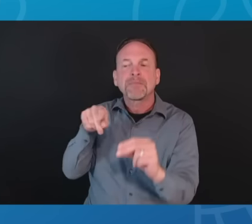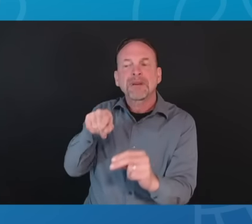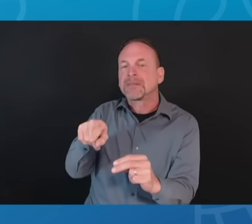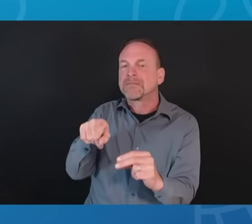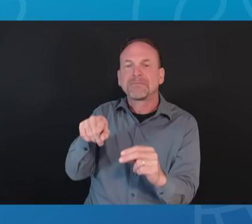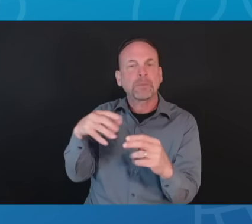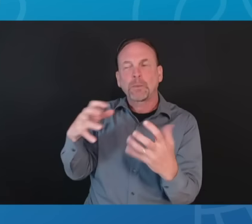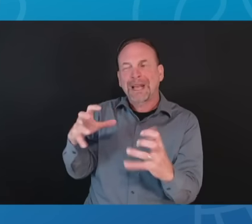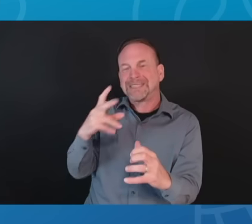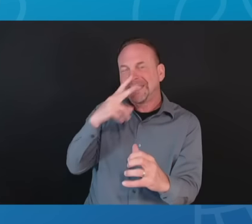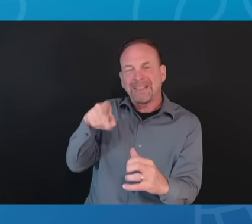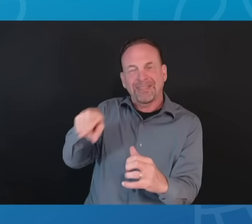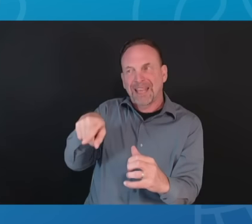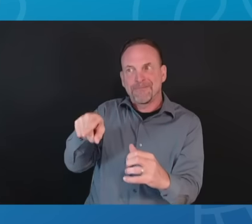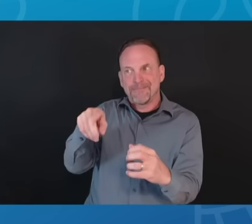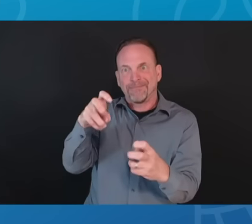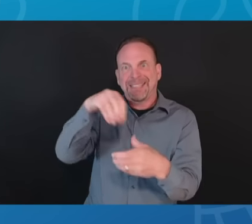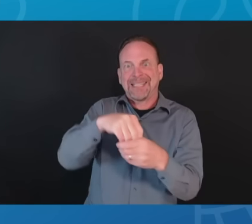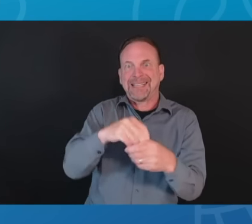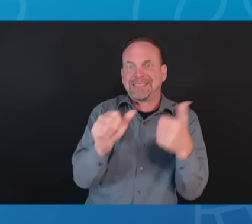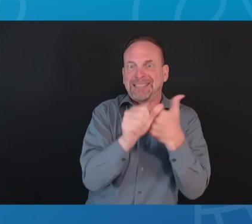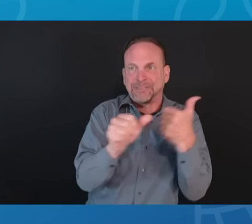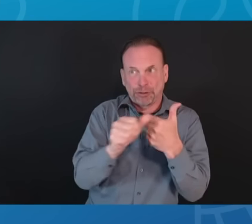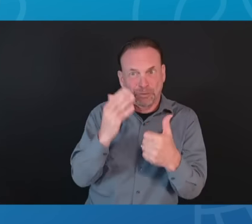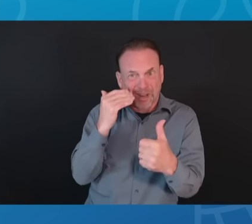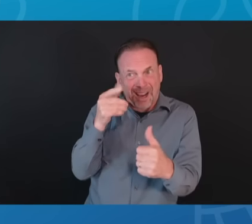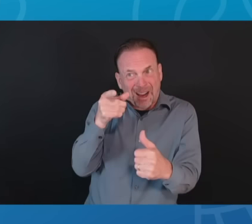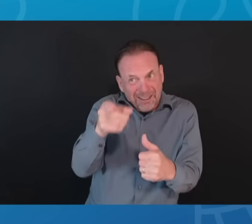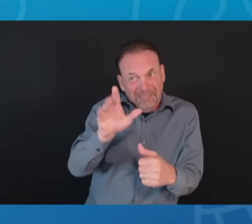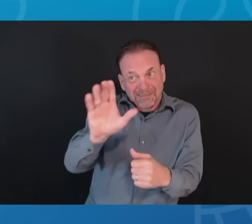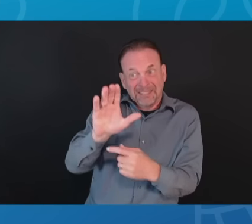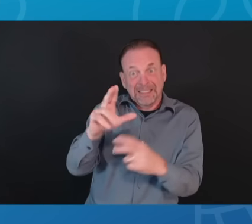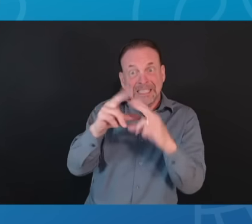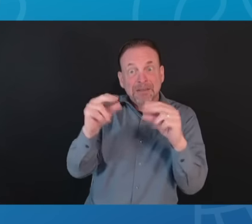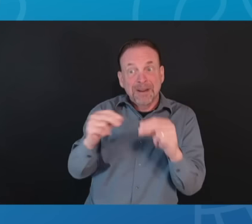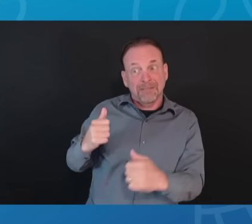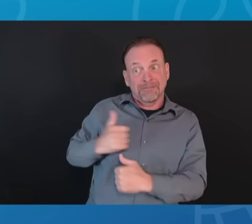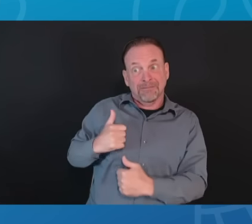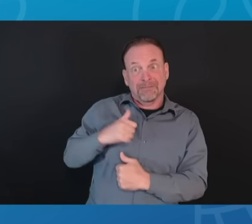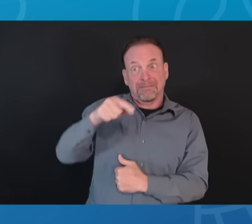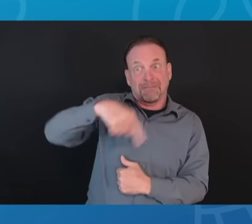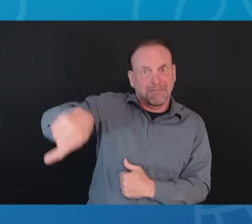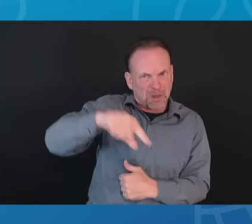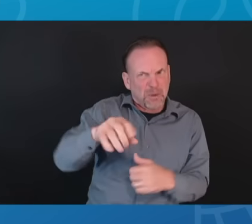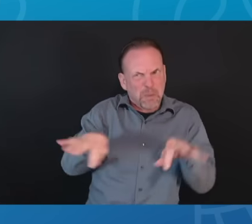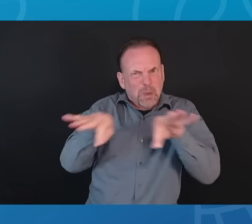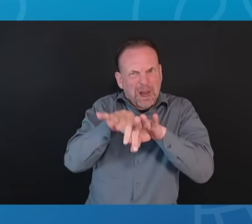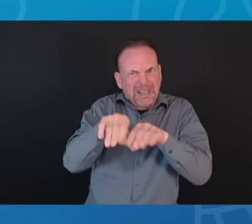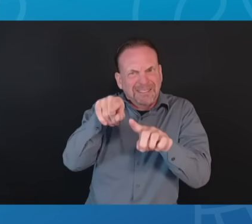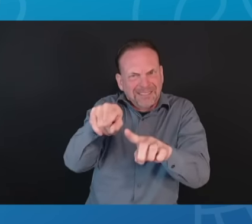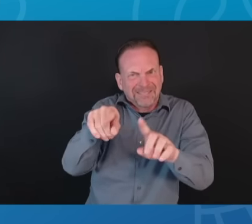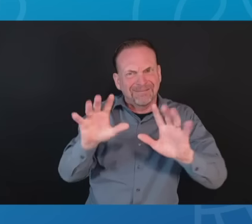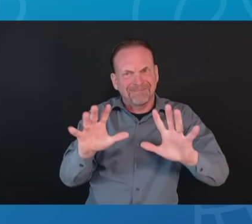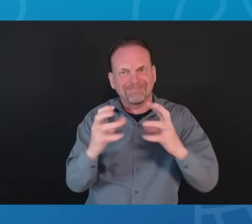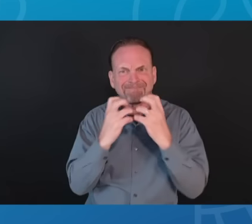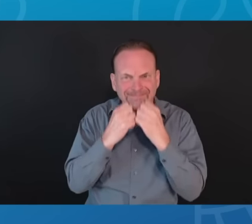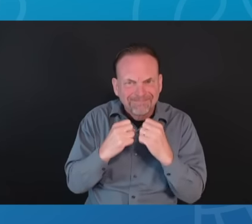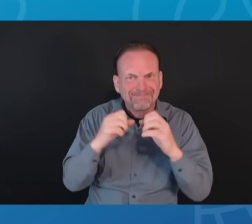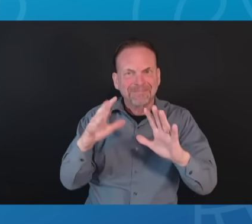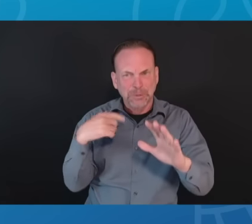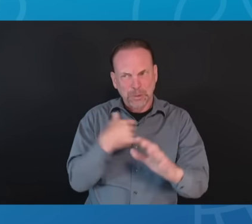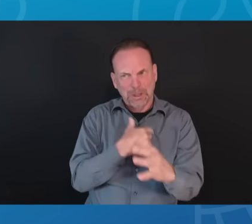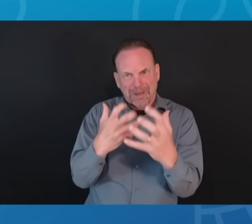security in Lebanon, and ultimately we want to see them able to do their job implementing UN Security Council Resolution 1701. Do you still see what's happening